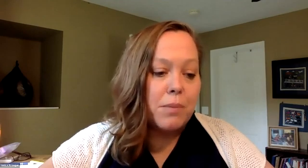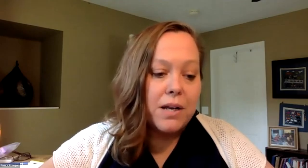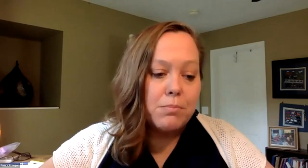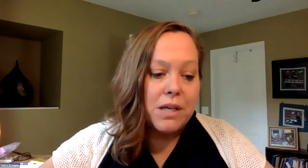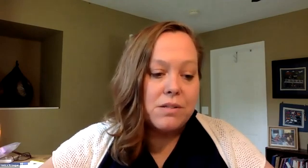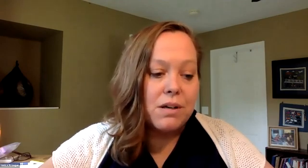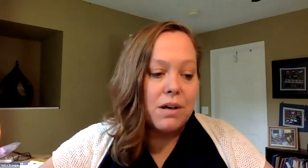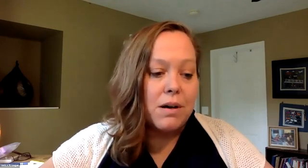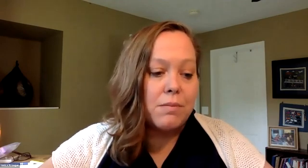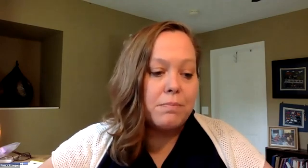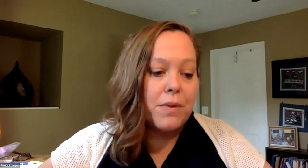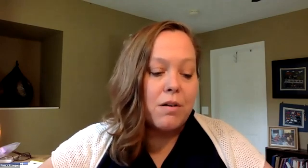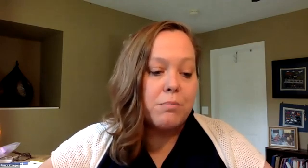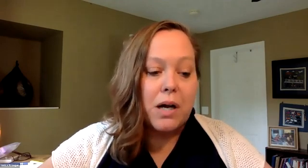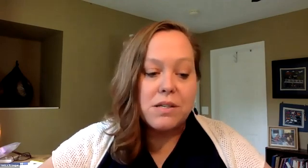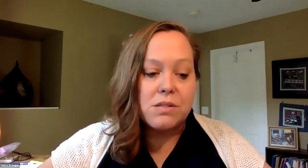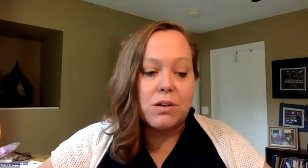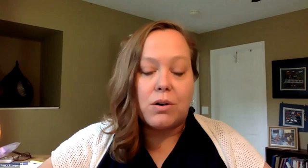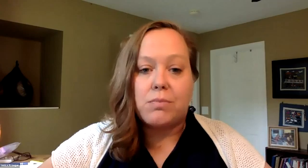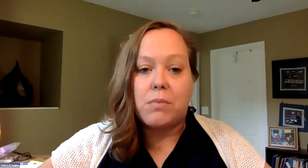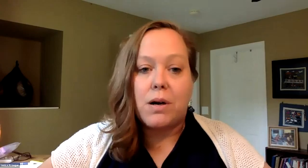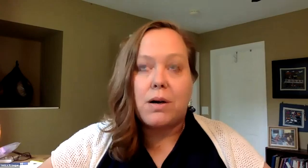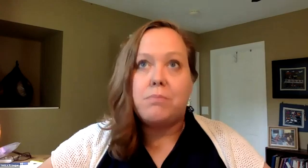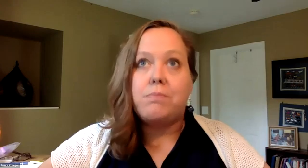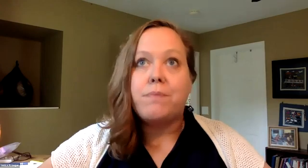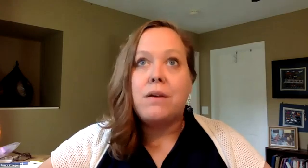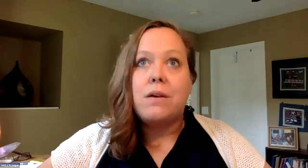the embodiment of bodies that are